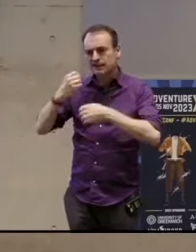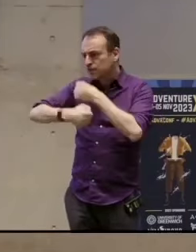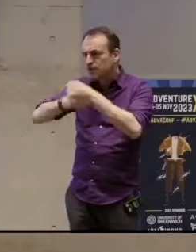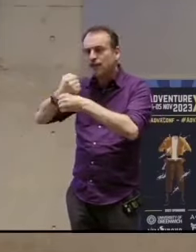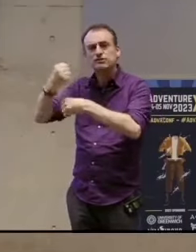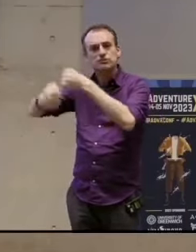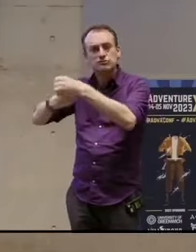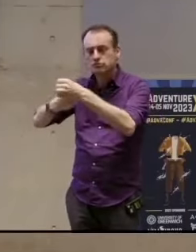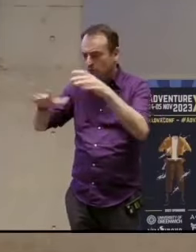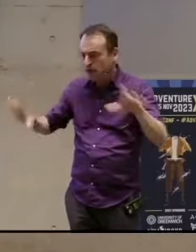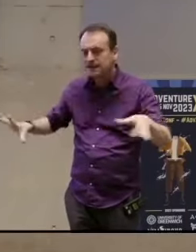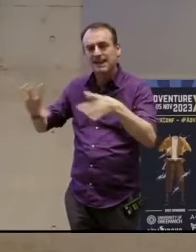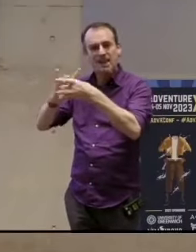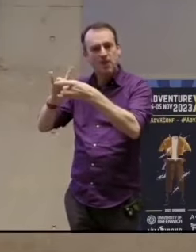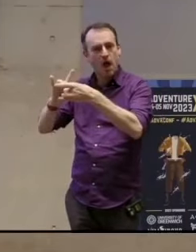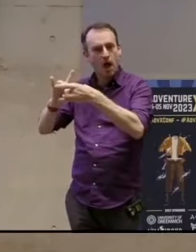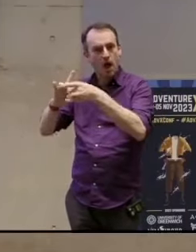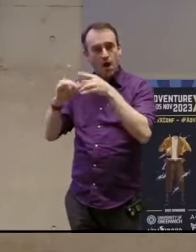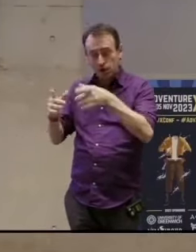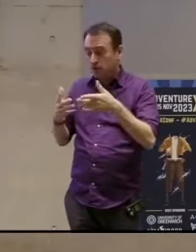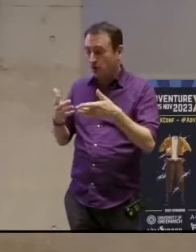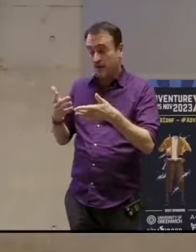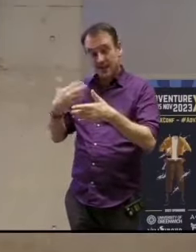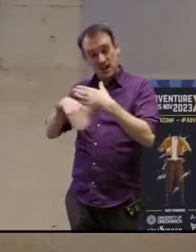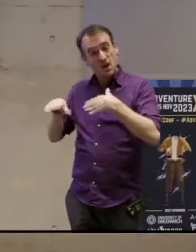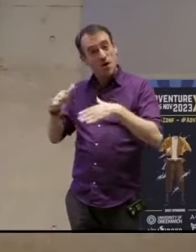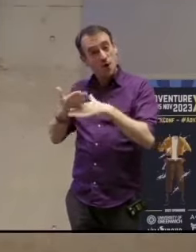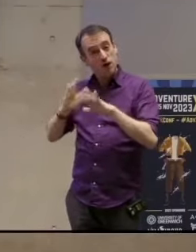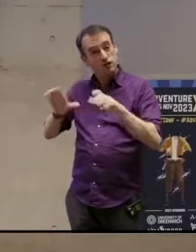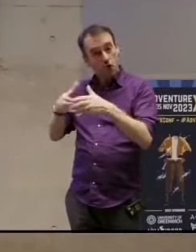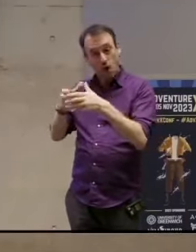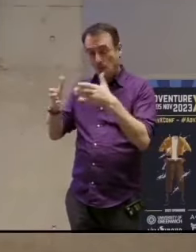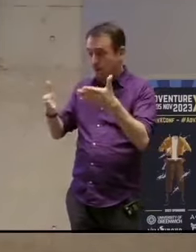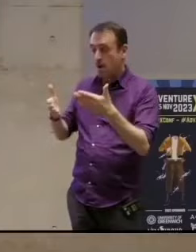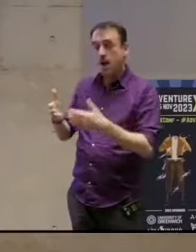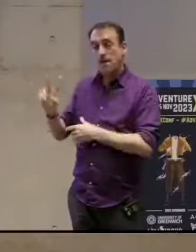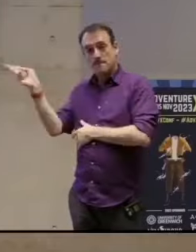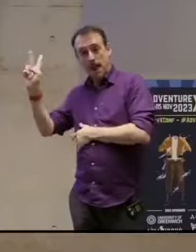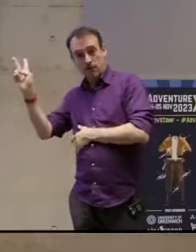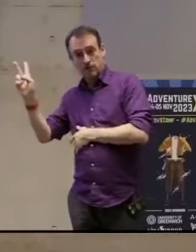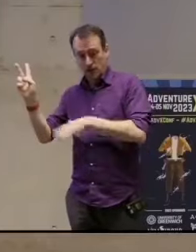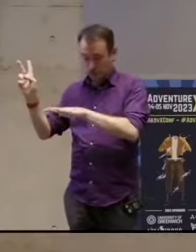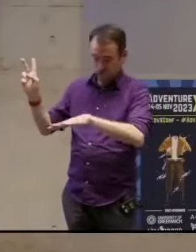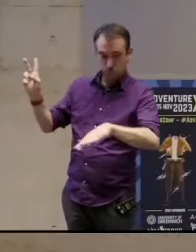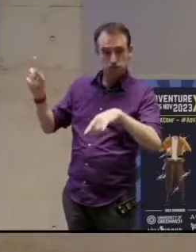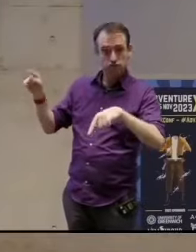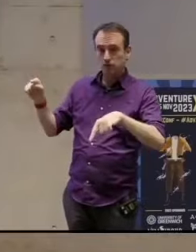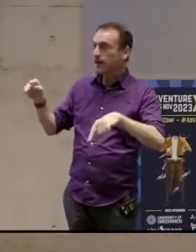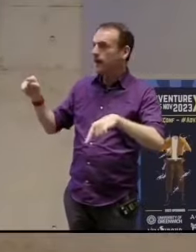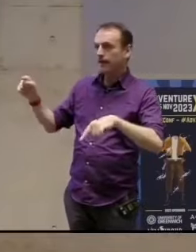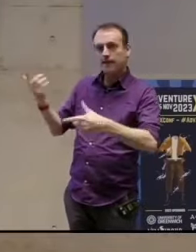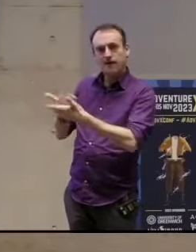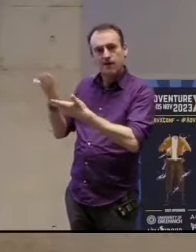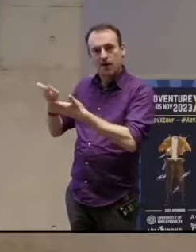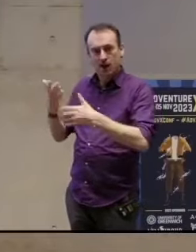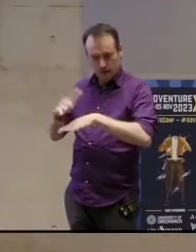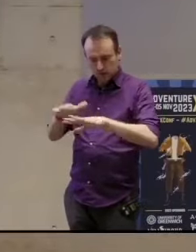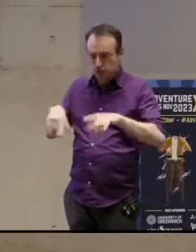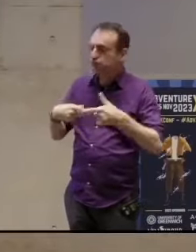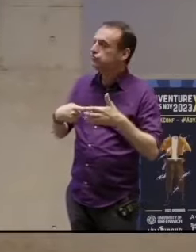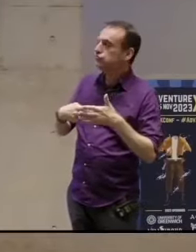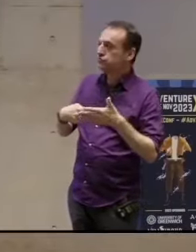we found sort of parents and children were coming. So children would be like, there's this cool game about, you know, our community.